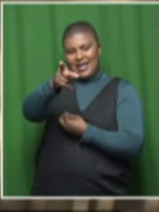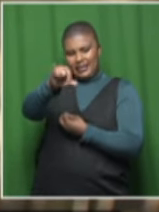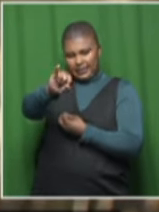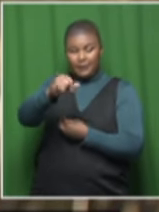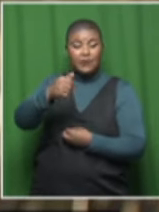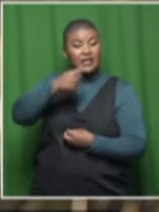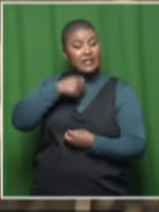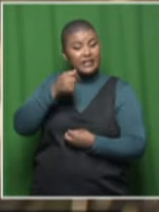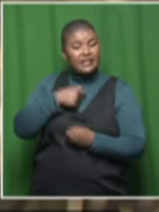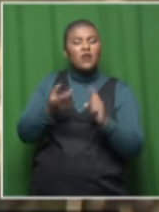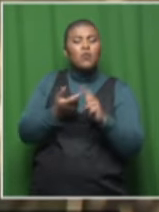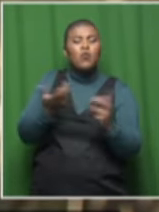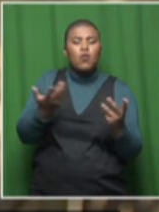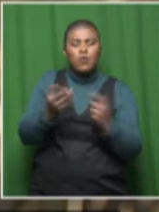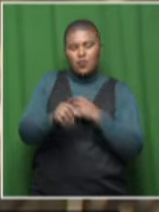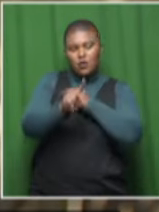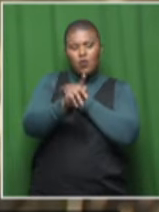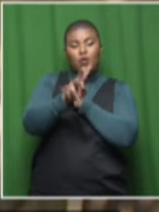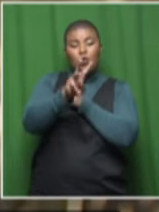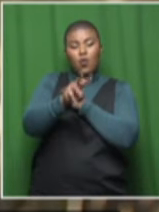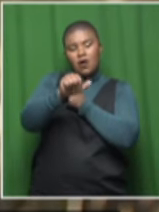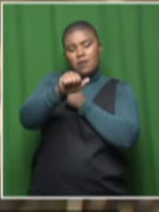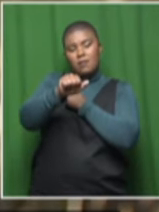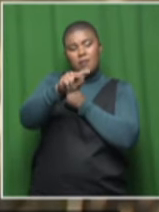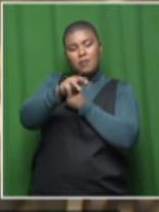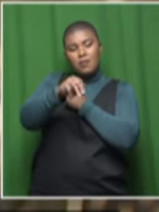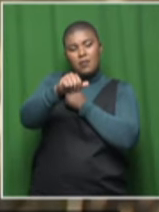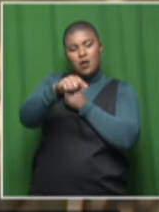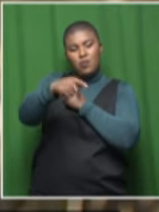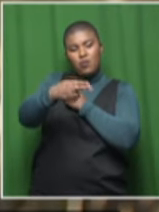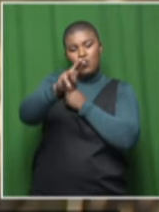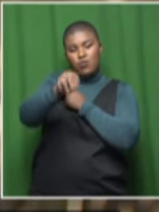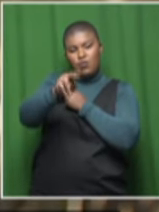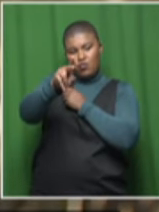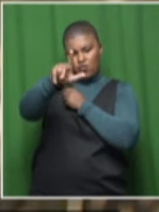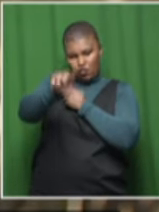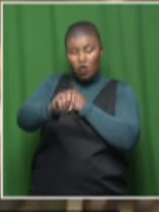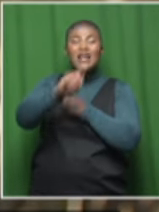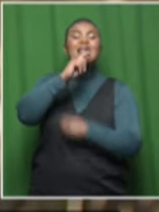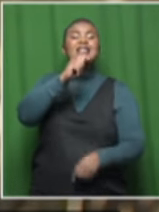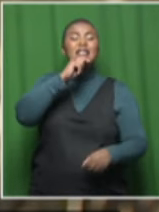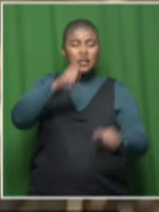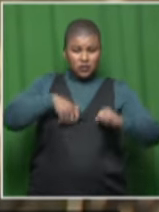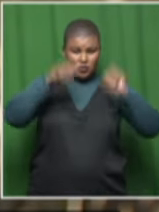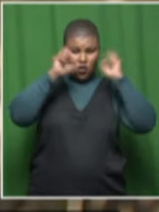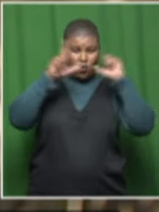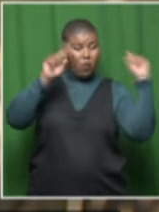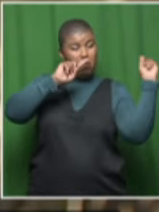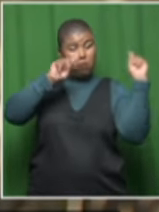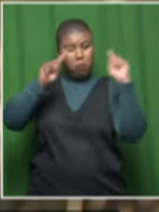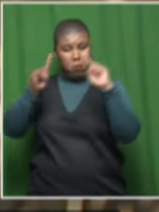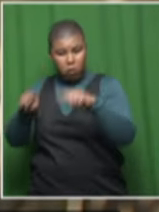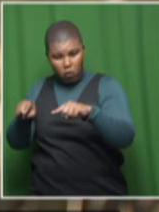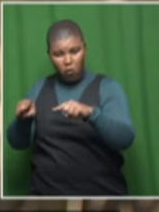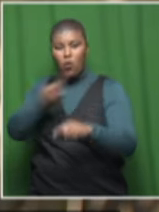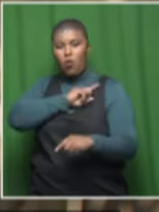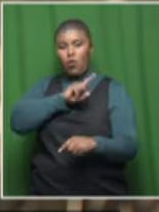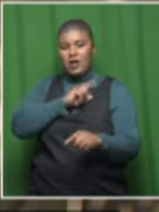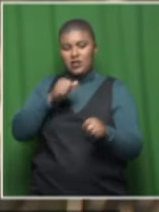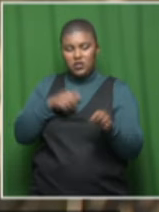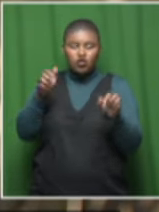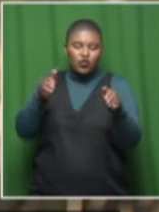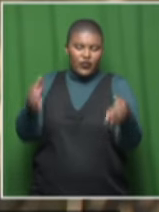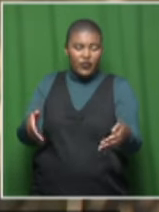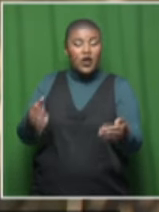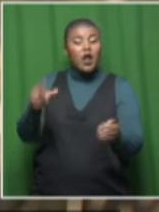Freedom Party. Sifunda okukhulu ngobaba uButhelezi. Sisuke ekuseni kamaphumulo sazalana ekuzotshala inkosi yethu. Esifundise